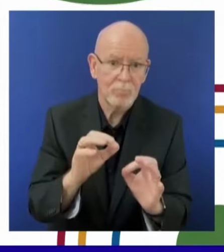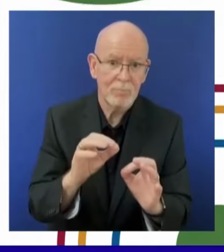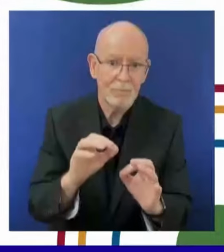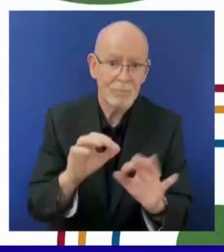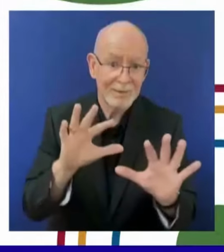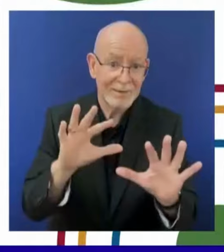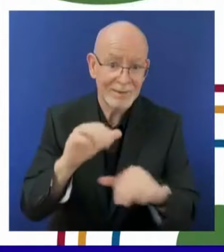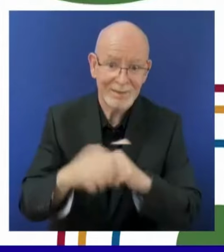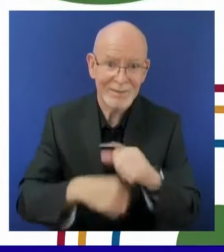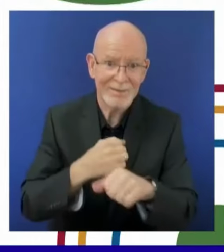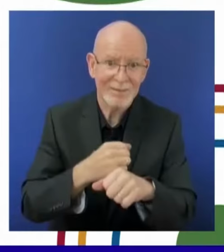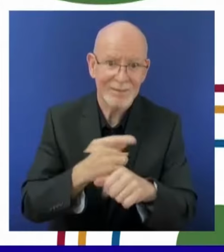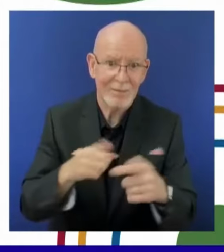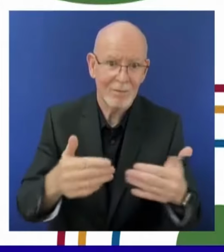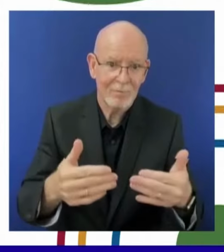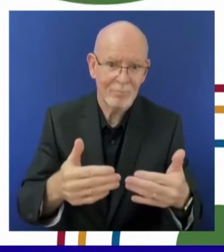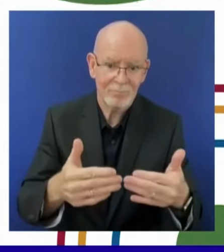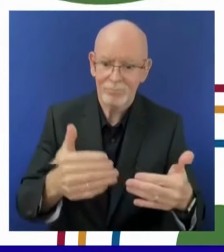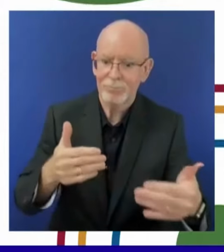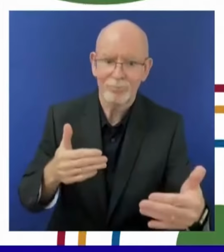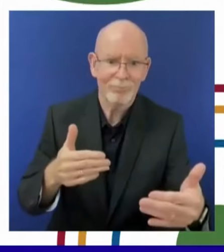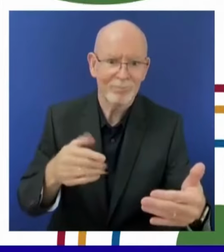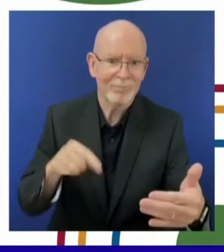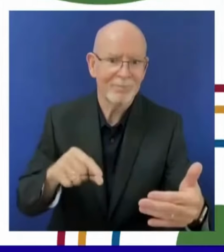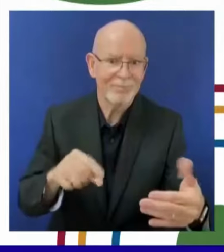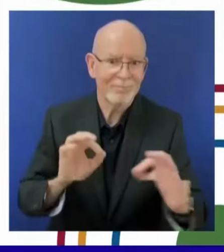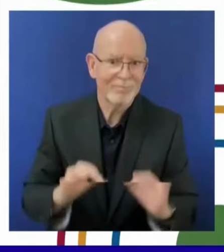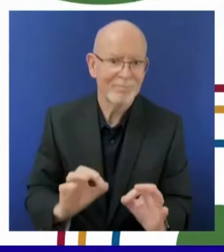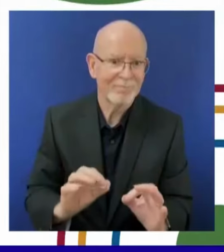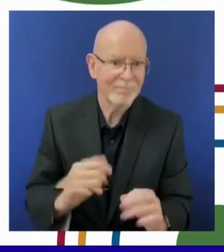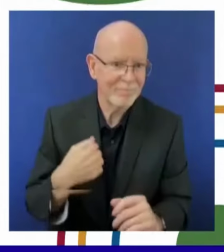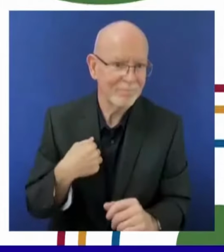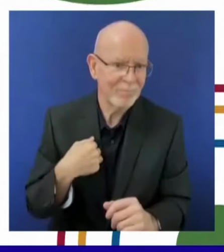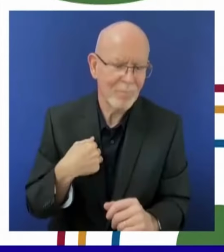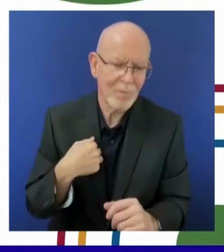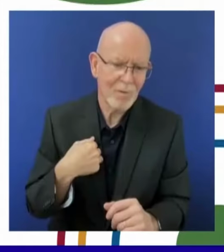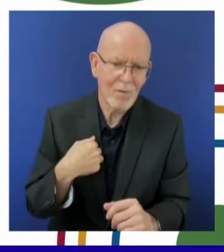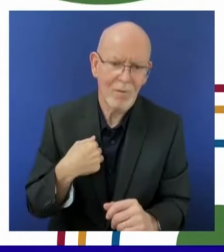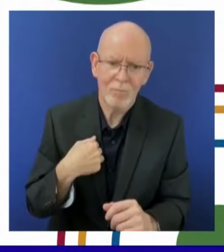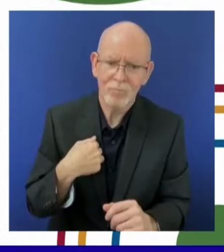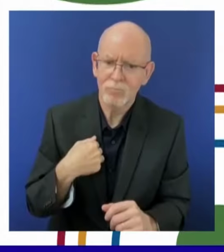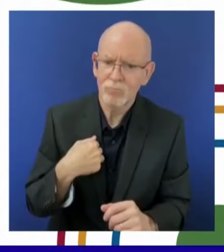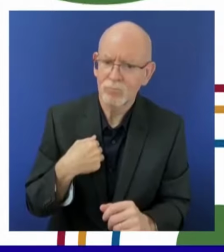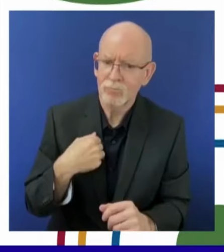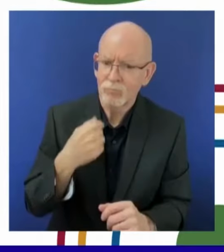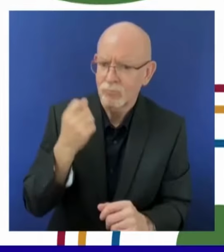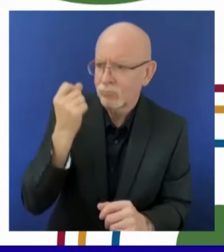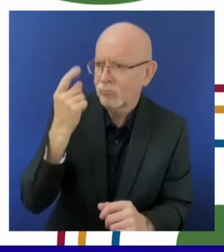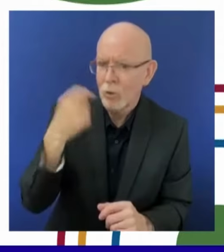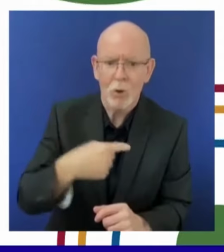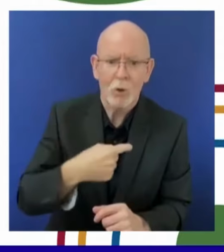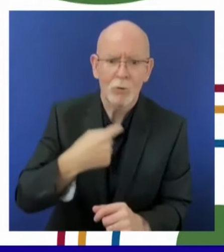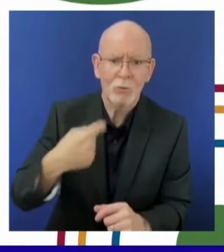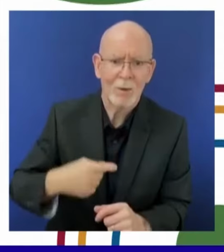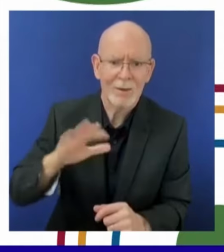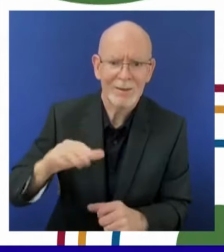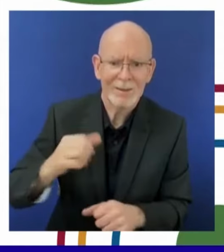propose China's attention in the sustainable development and projects in Inner Mongolia.